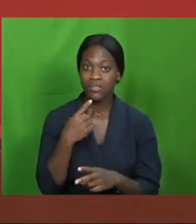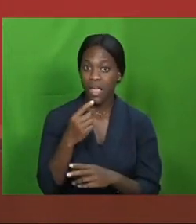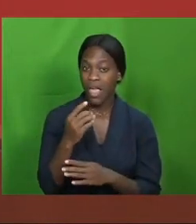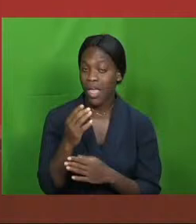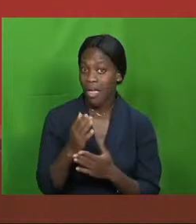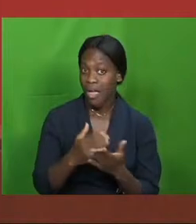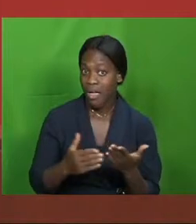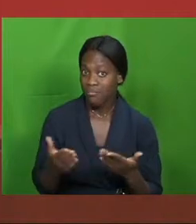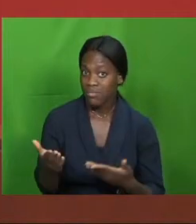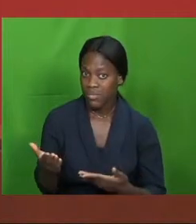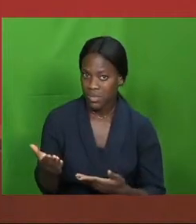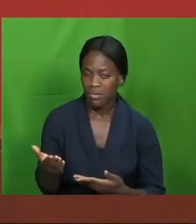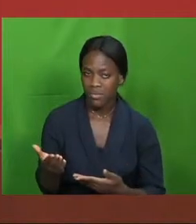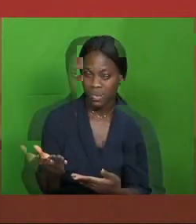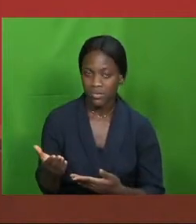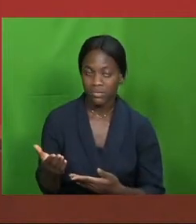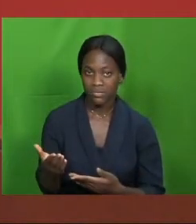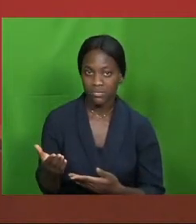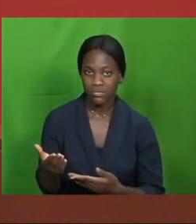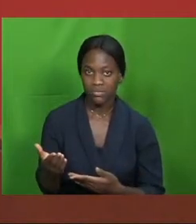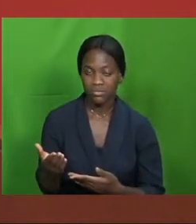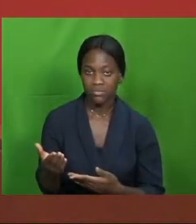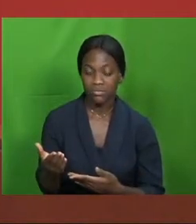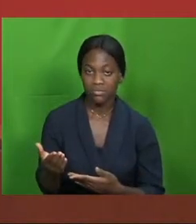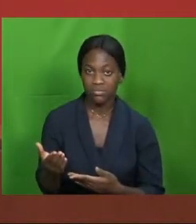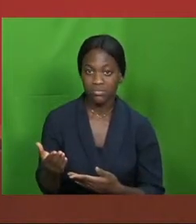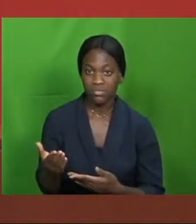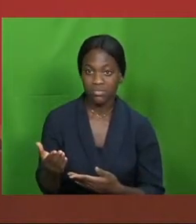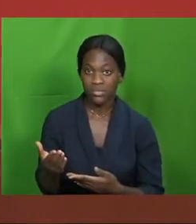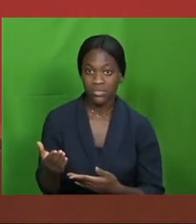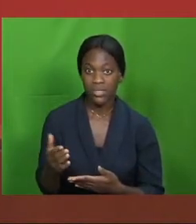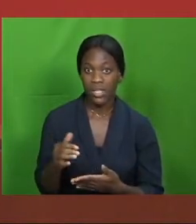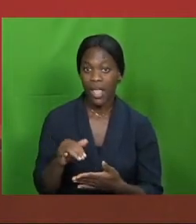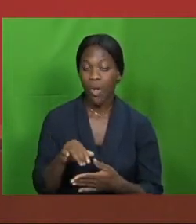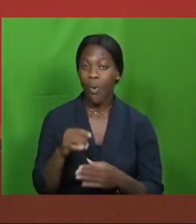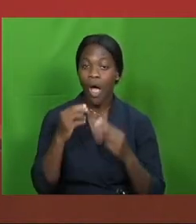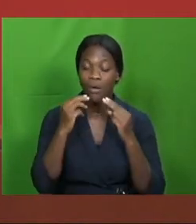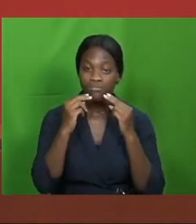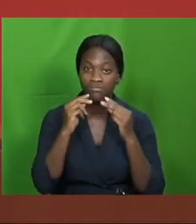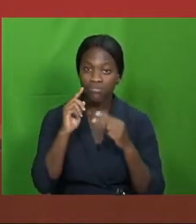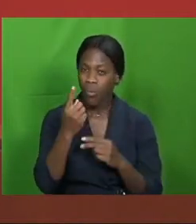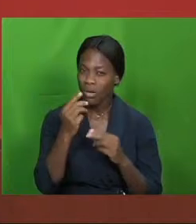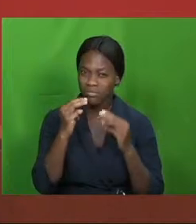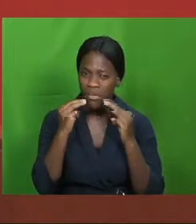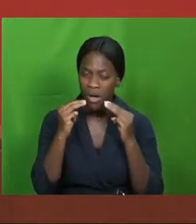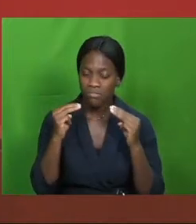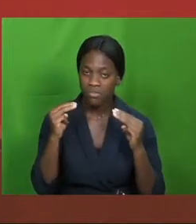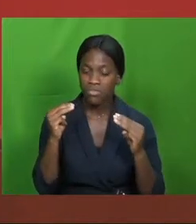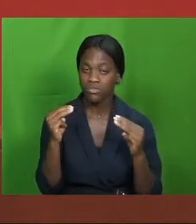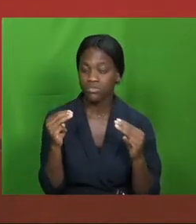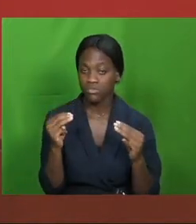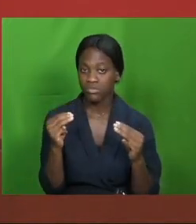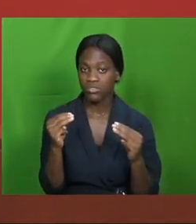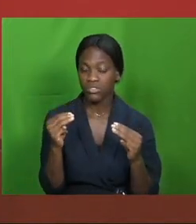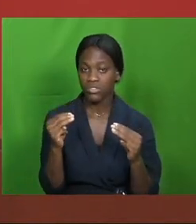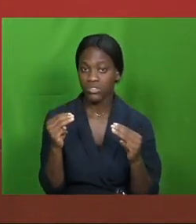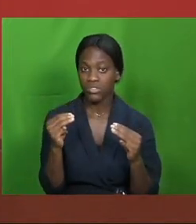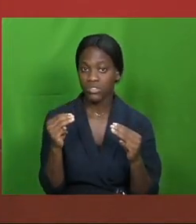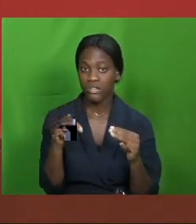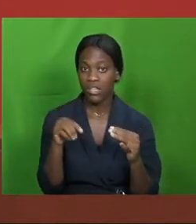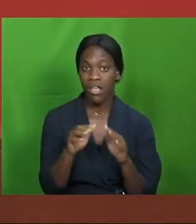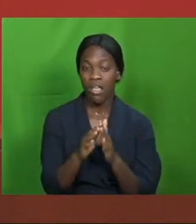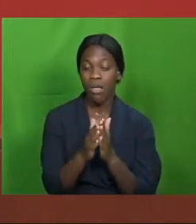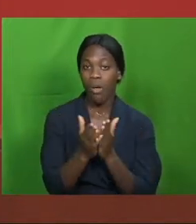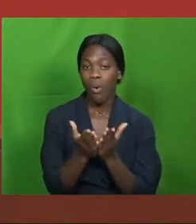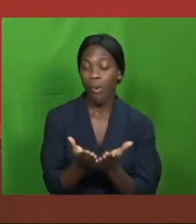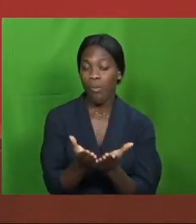as to the listing of one motion on the order paper of 28th